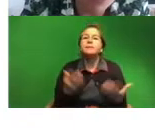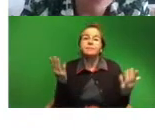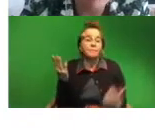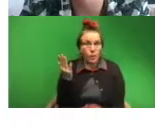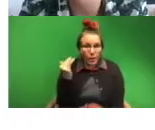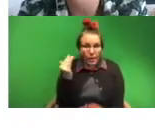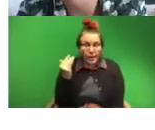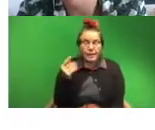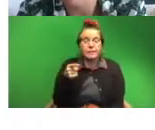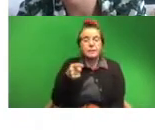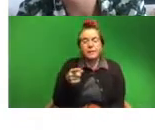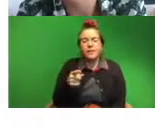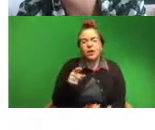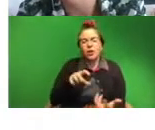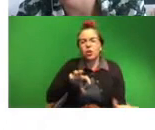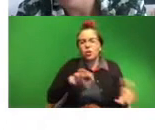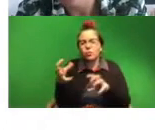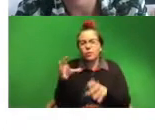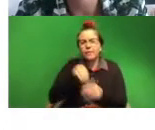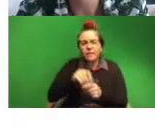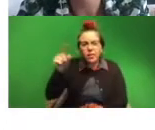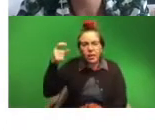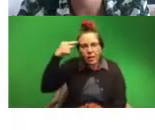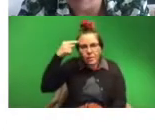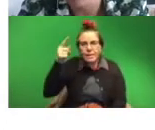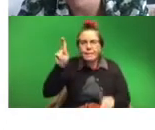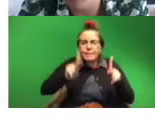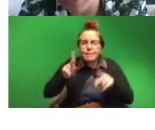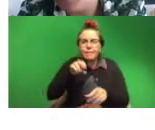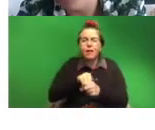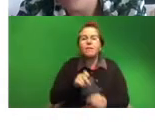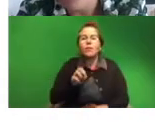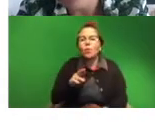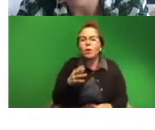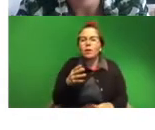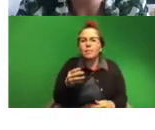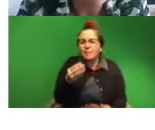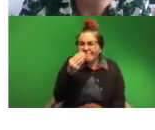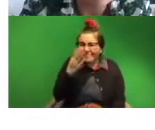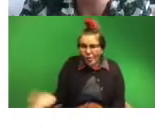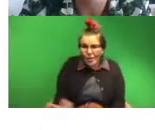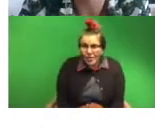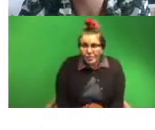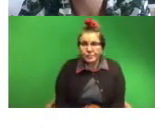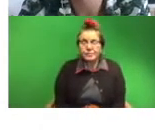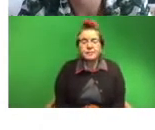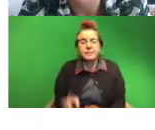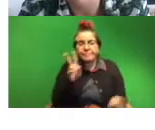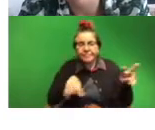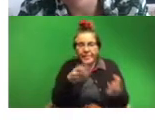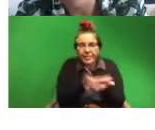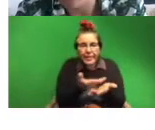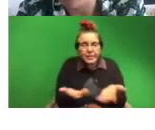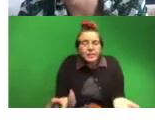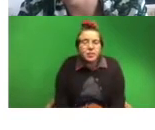the corruption within the governments and the people, or the lack of care. They see these objects